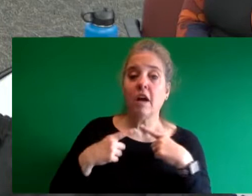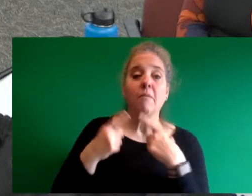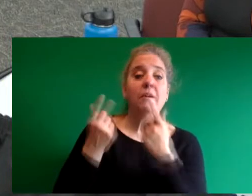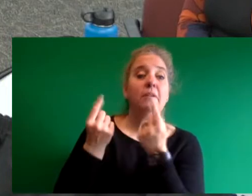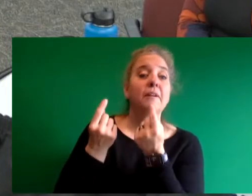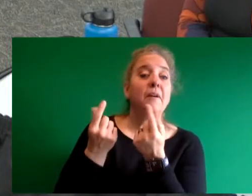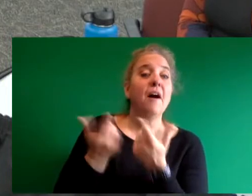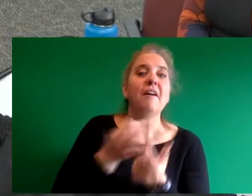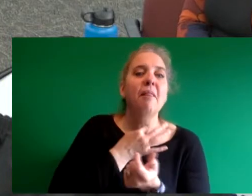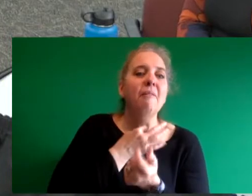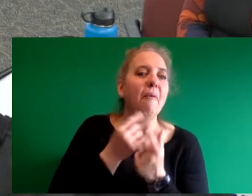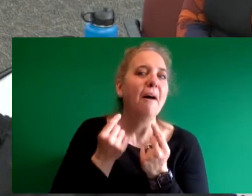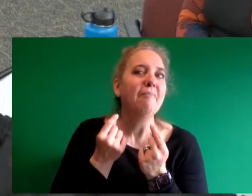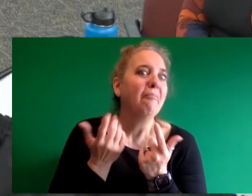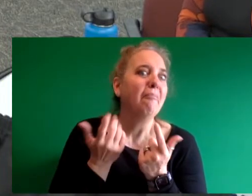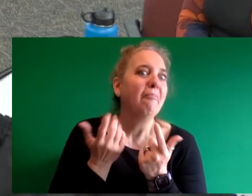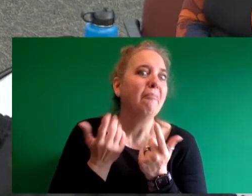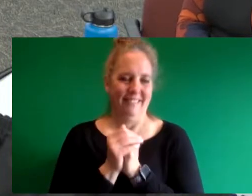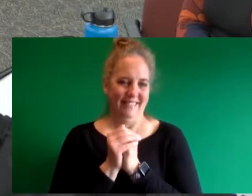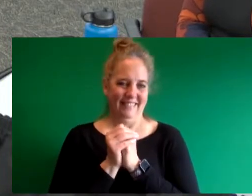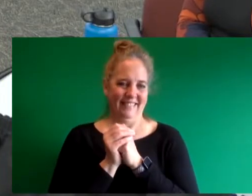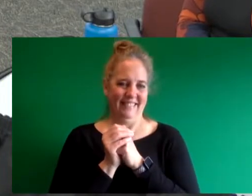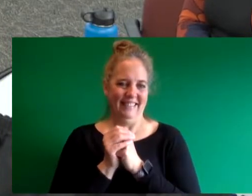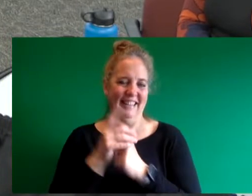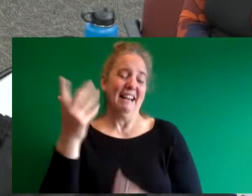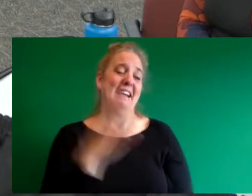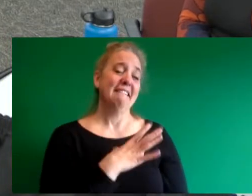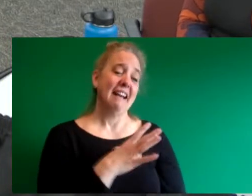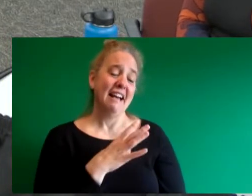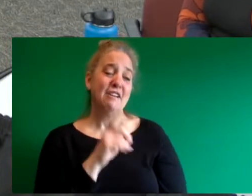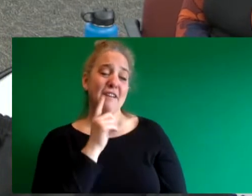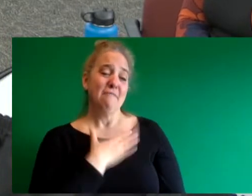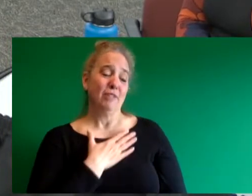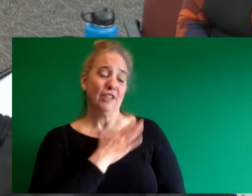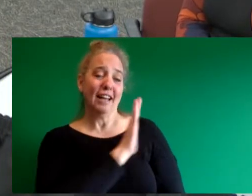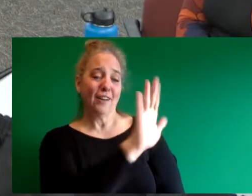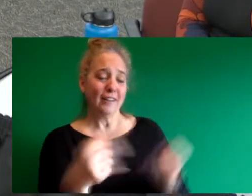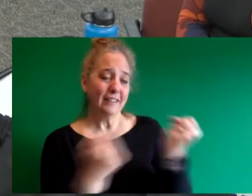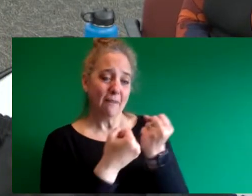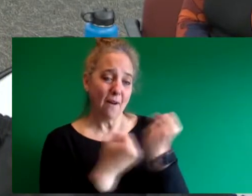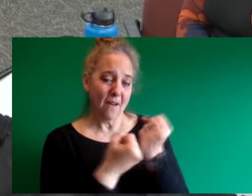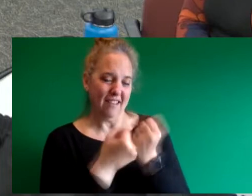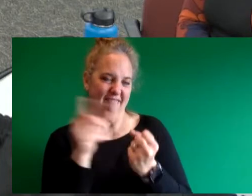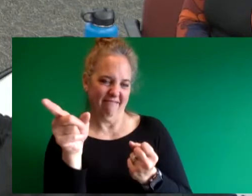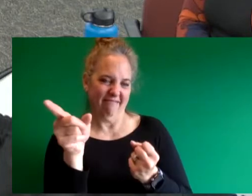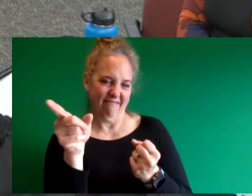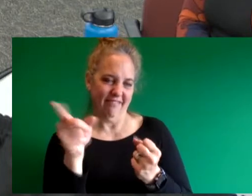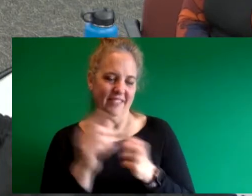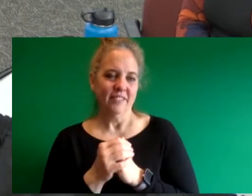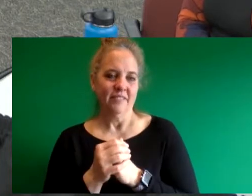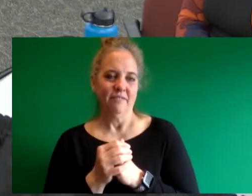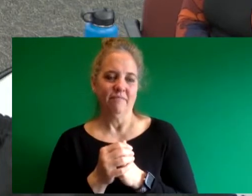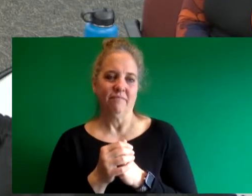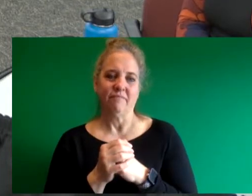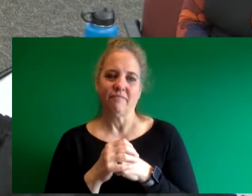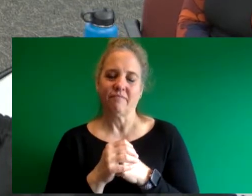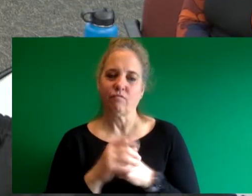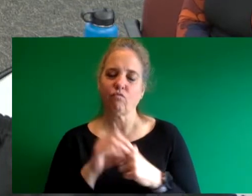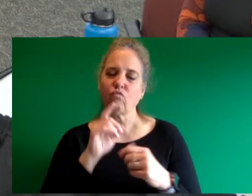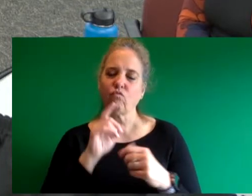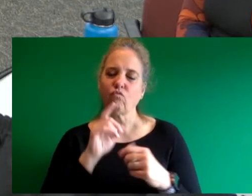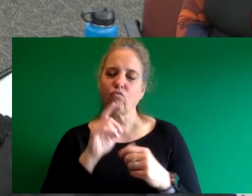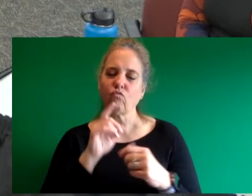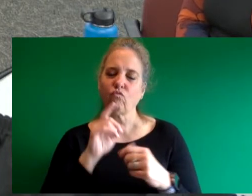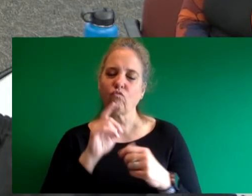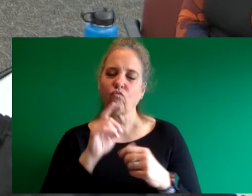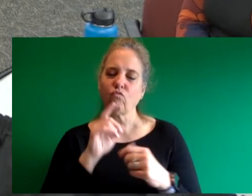I appreciate all the support that you guys have given us. I really appreciate, sorry, it's a little emotional for me.